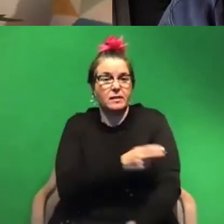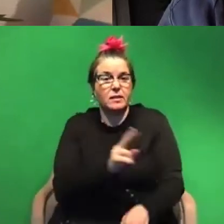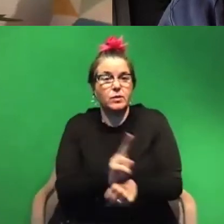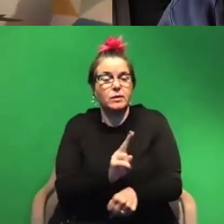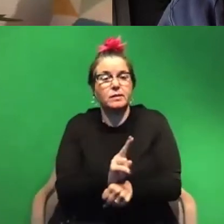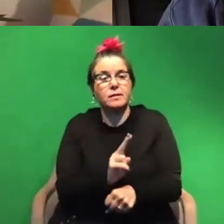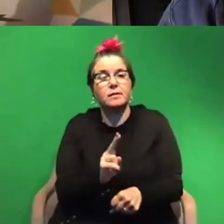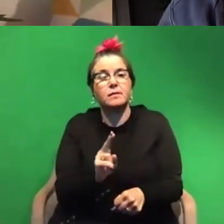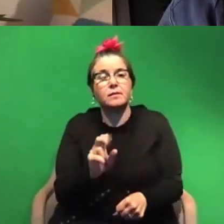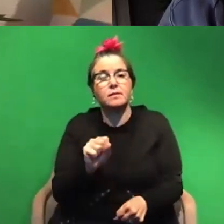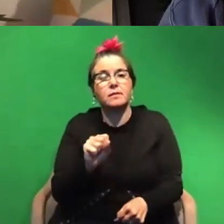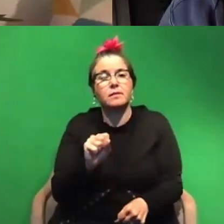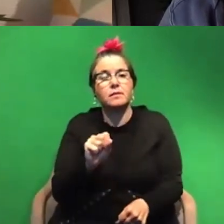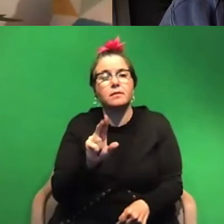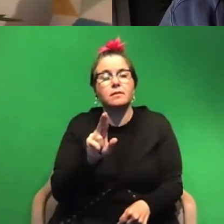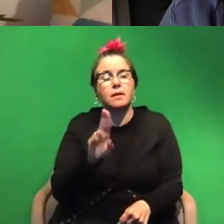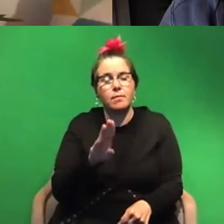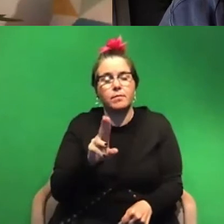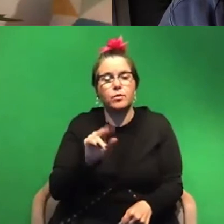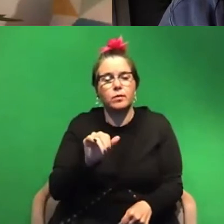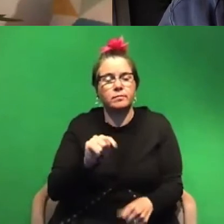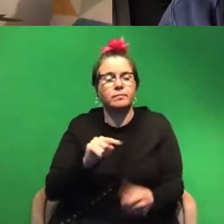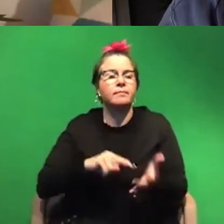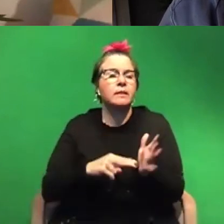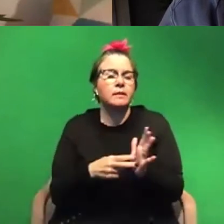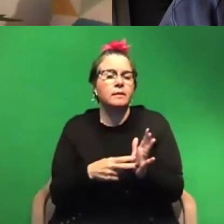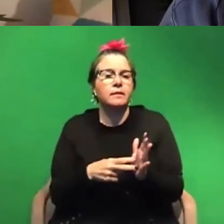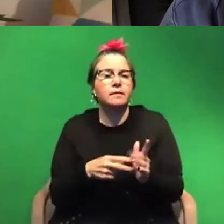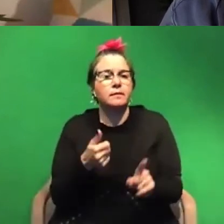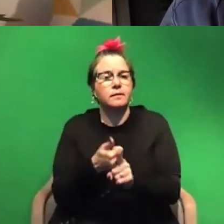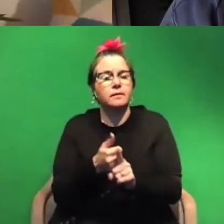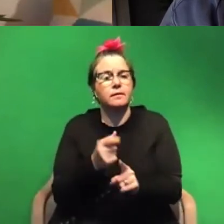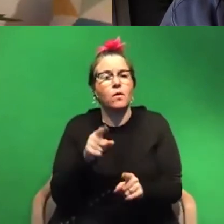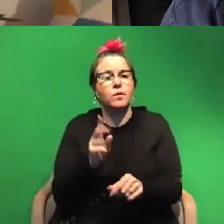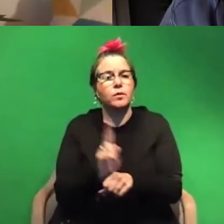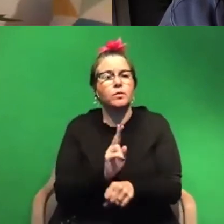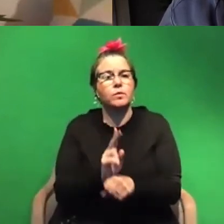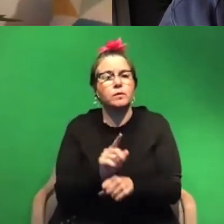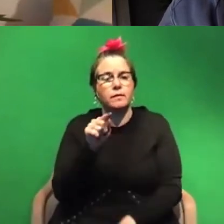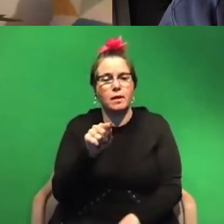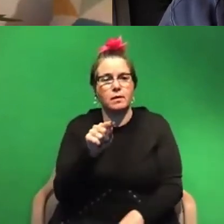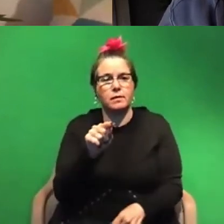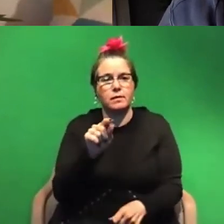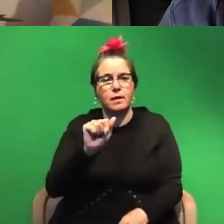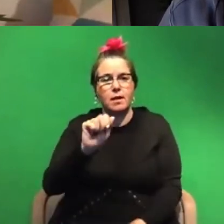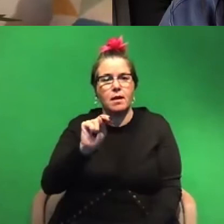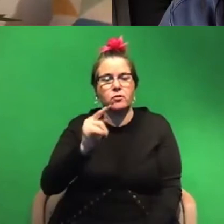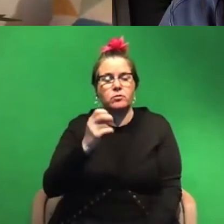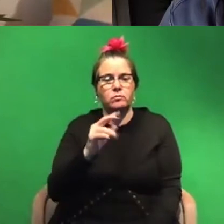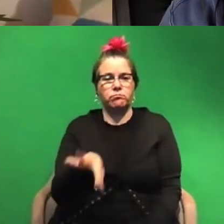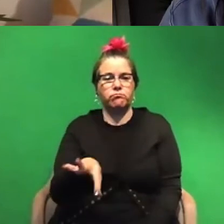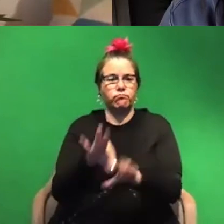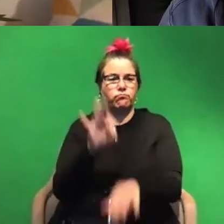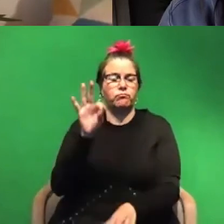using subunit vaccines. So subunit meaning they are only using this antigen molecule